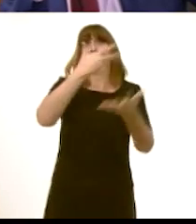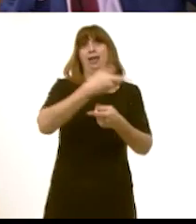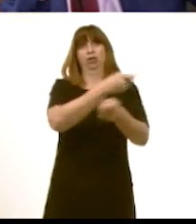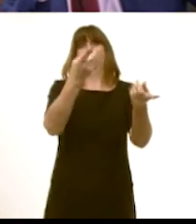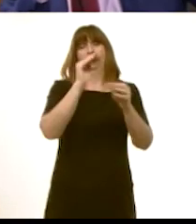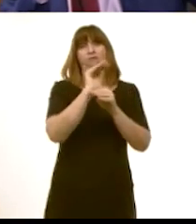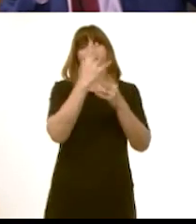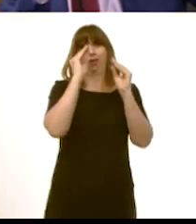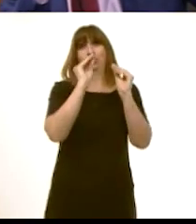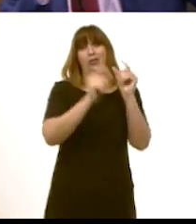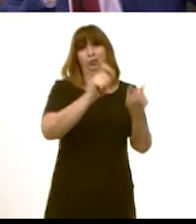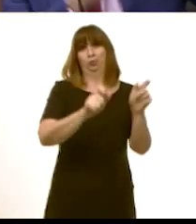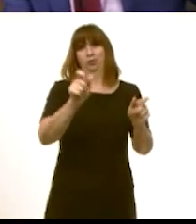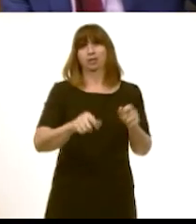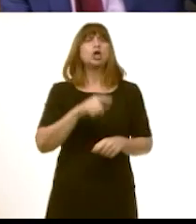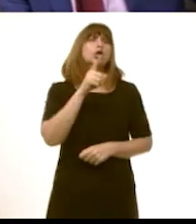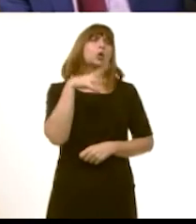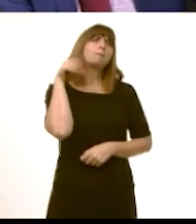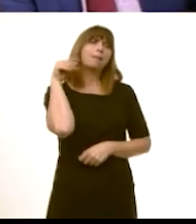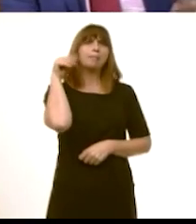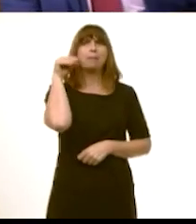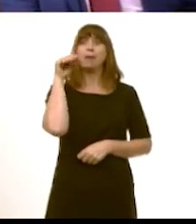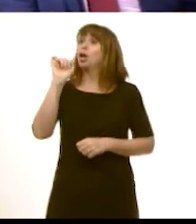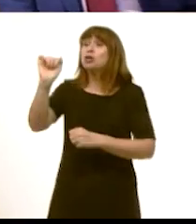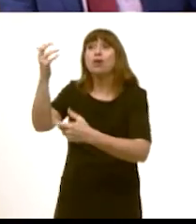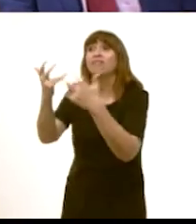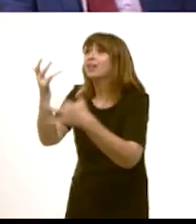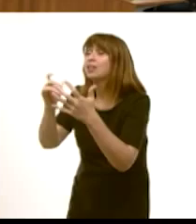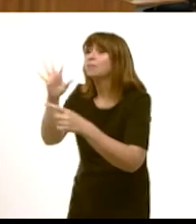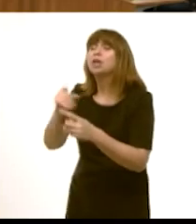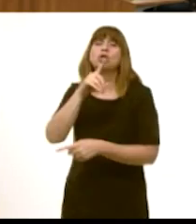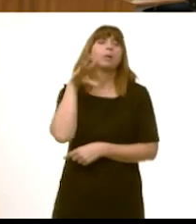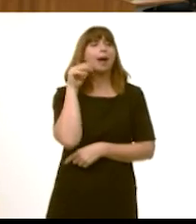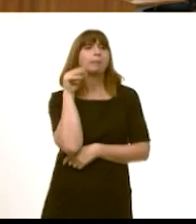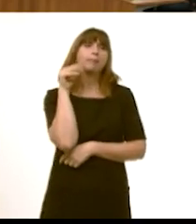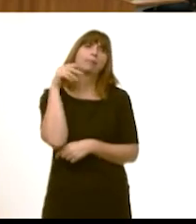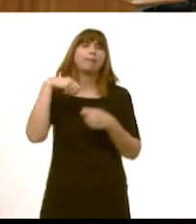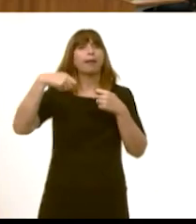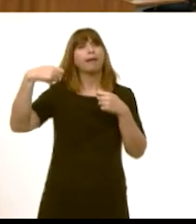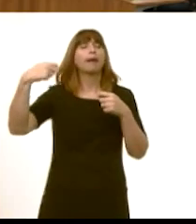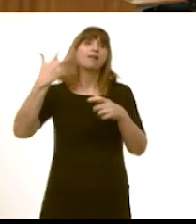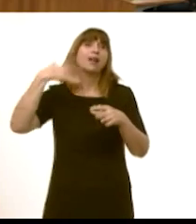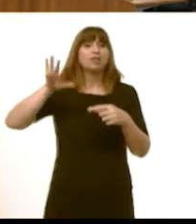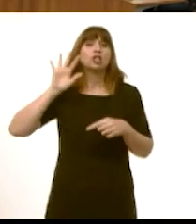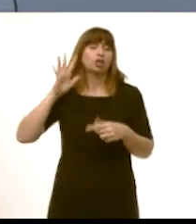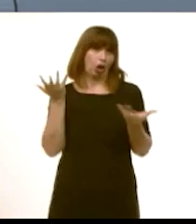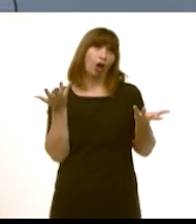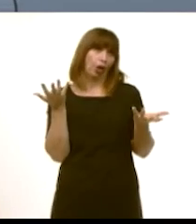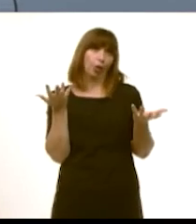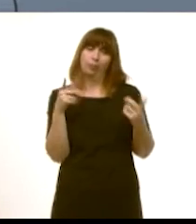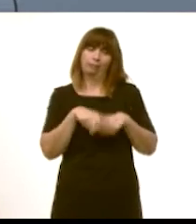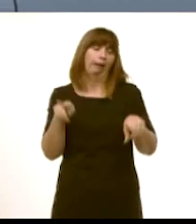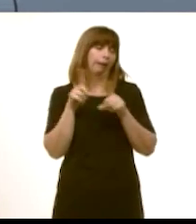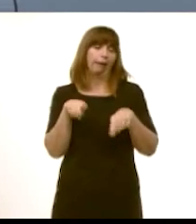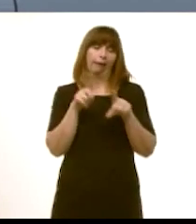You keep babbling on about a piece of Your own paper that was figures. brought Your own forward some figures. 5 years ago, First Minister. Well, 5 years. It is a